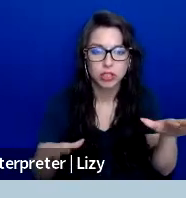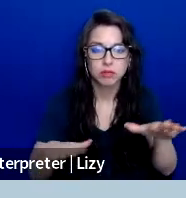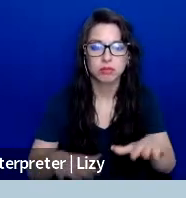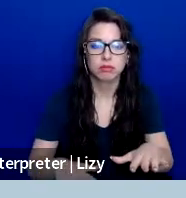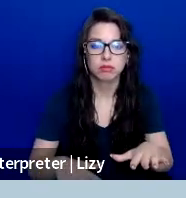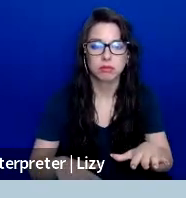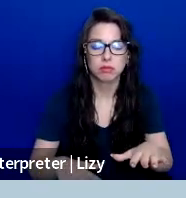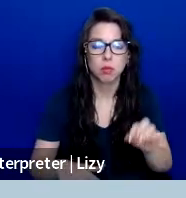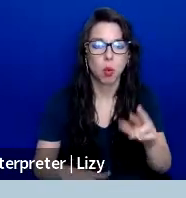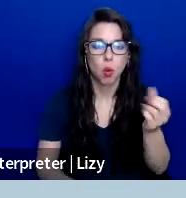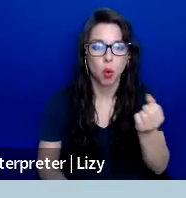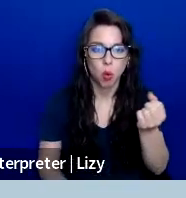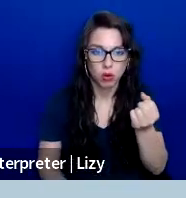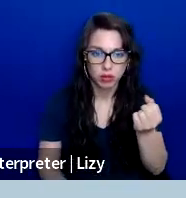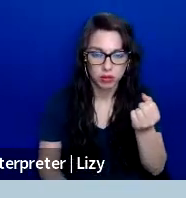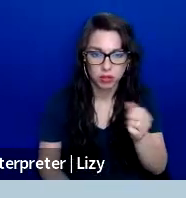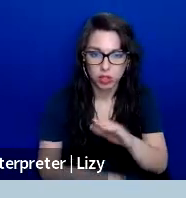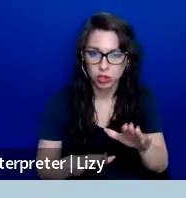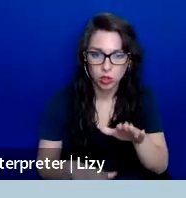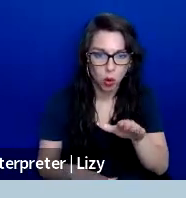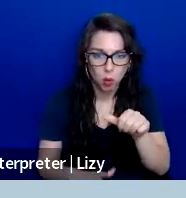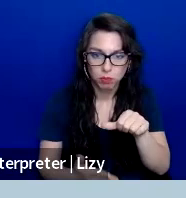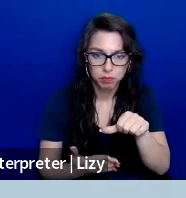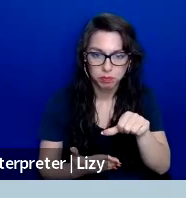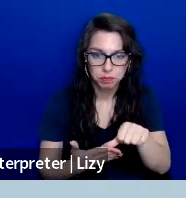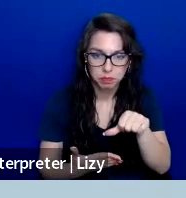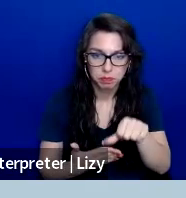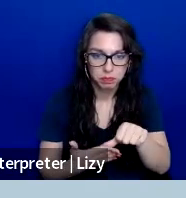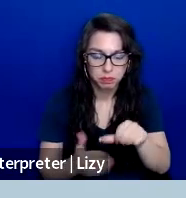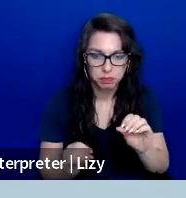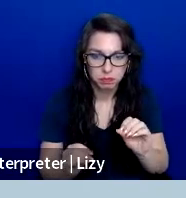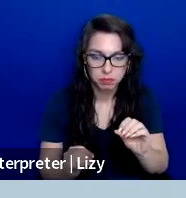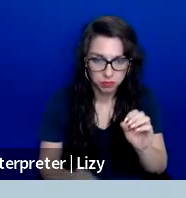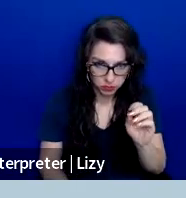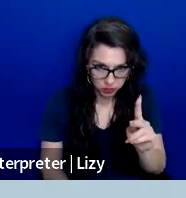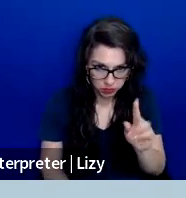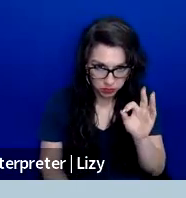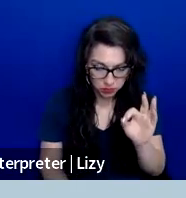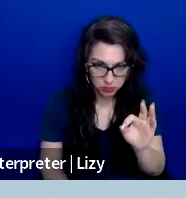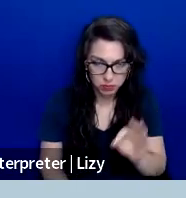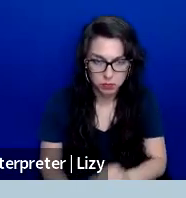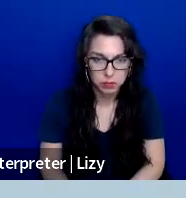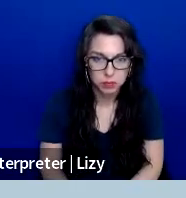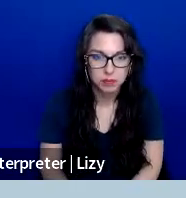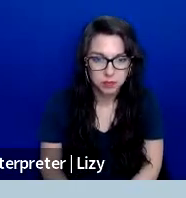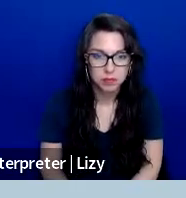still. Very still. Don't push their switch. Good girl.